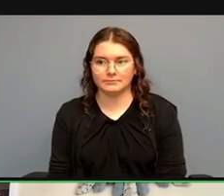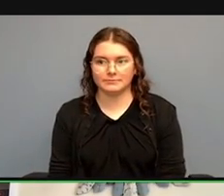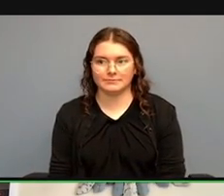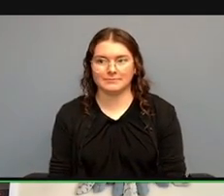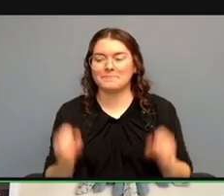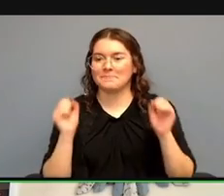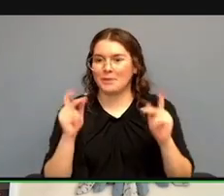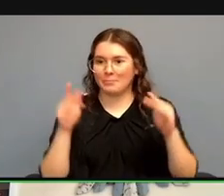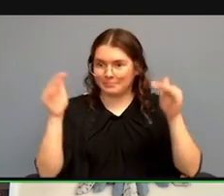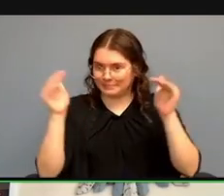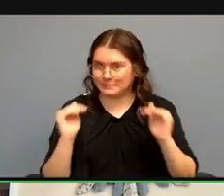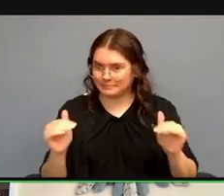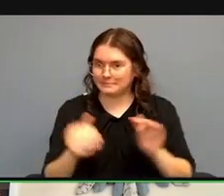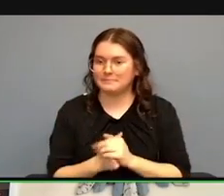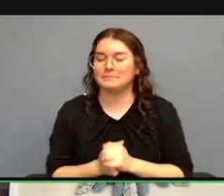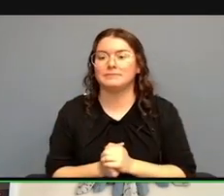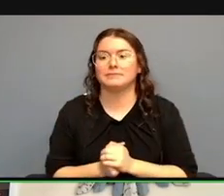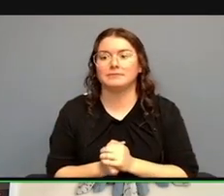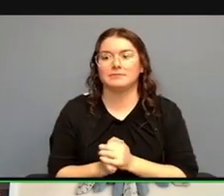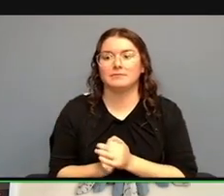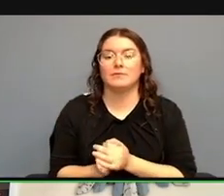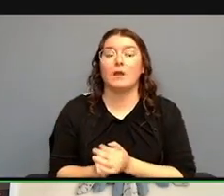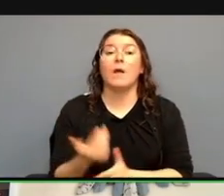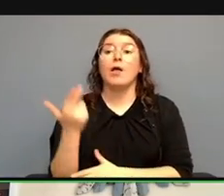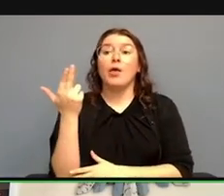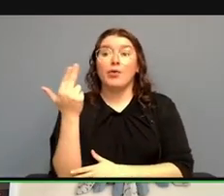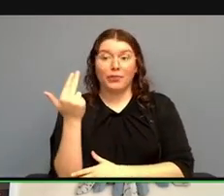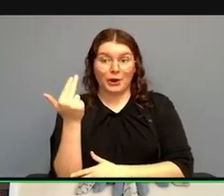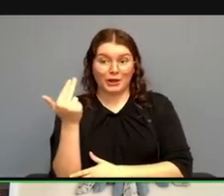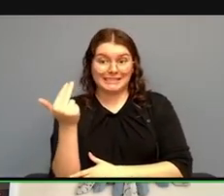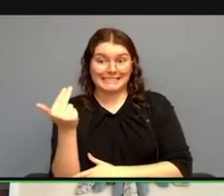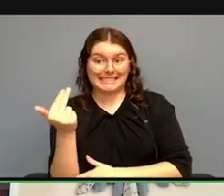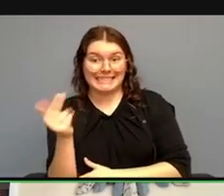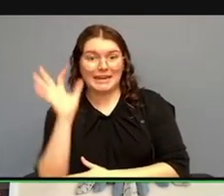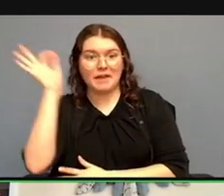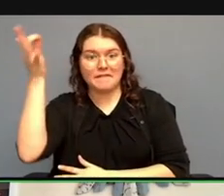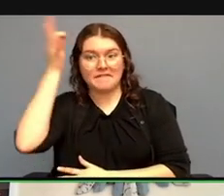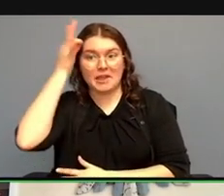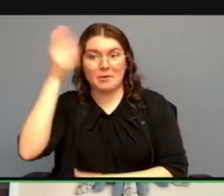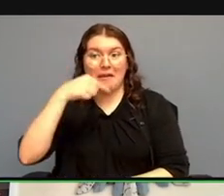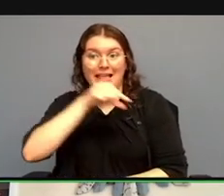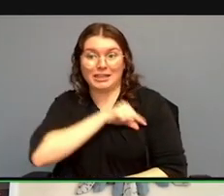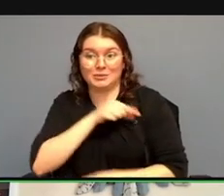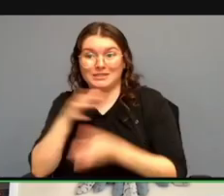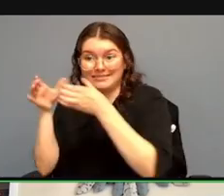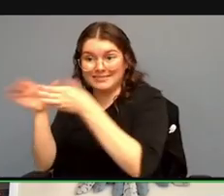Okay. So there are 13 eligibility categories